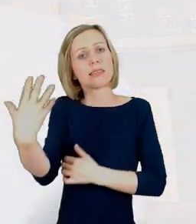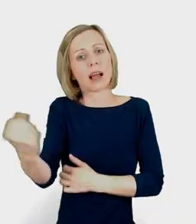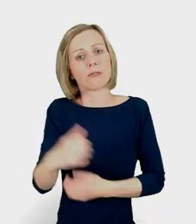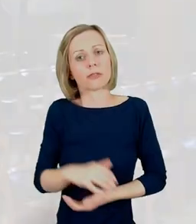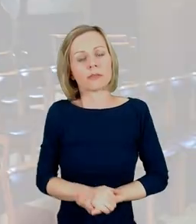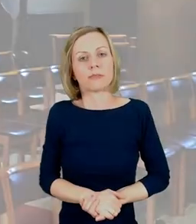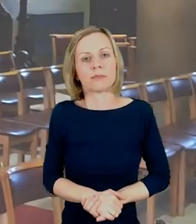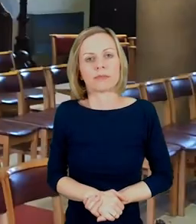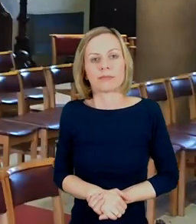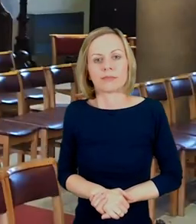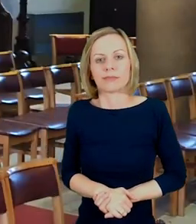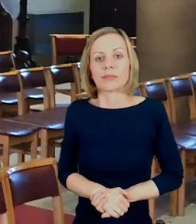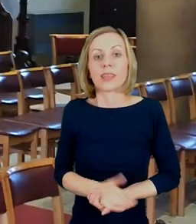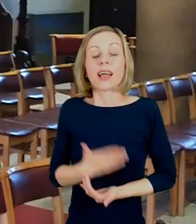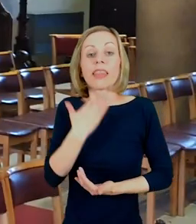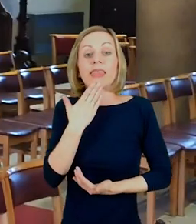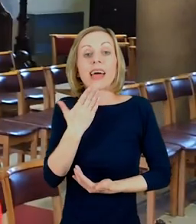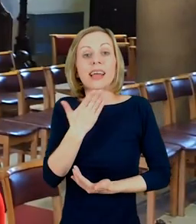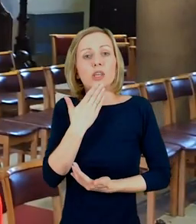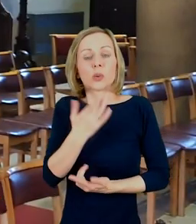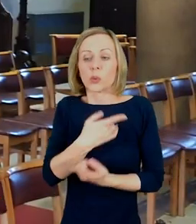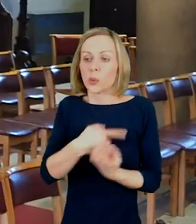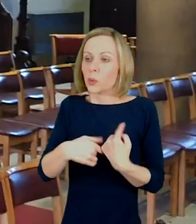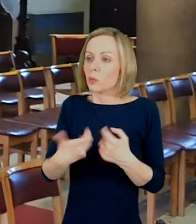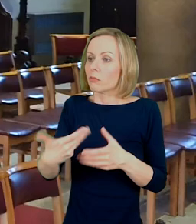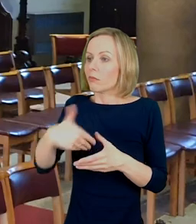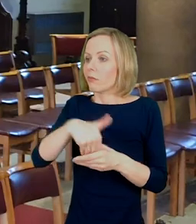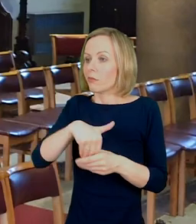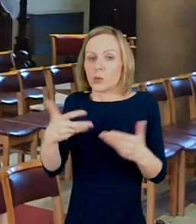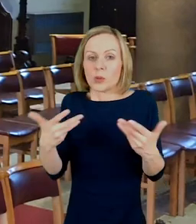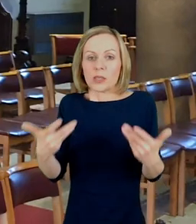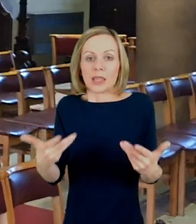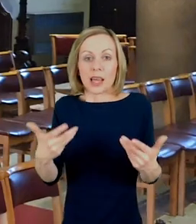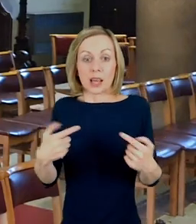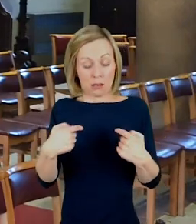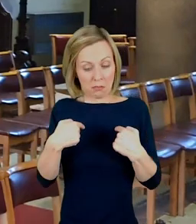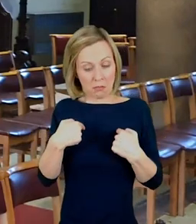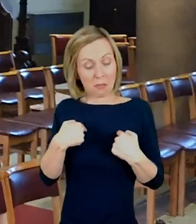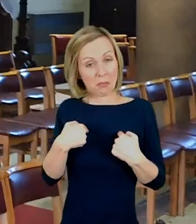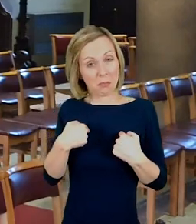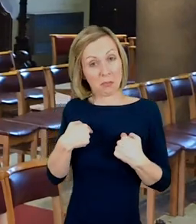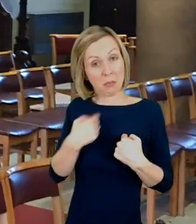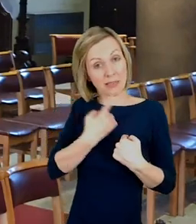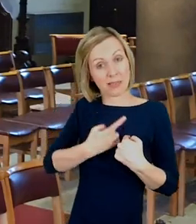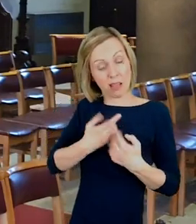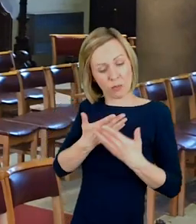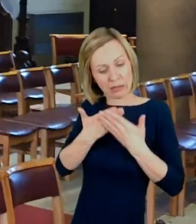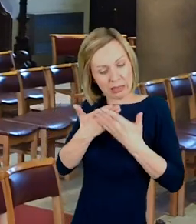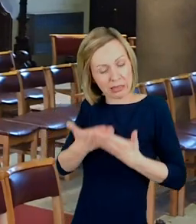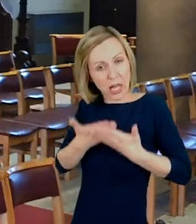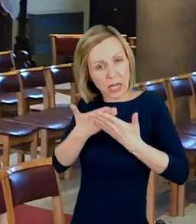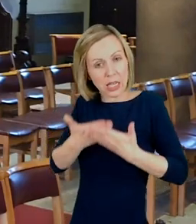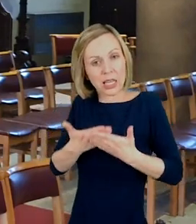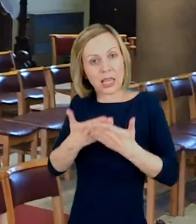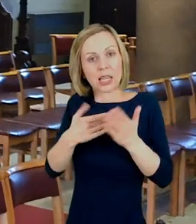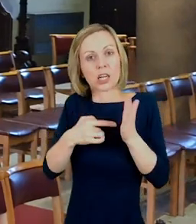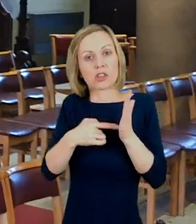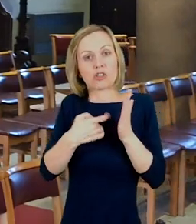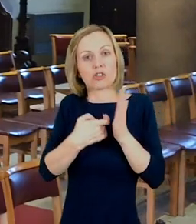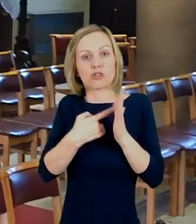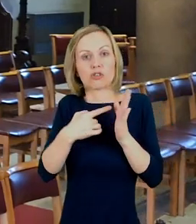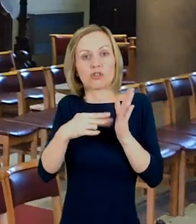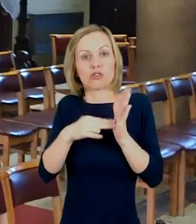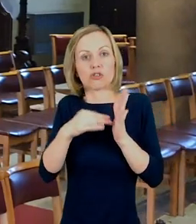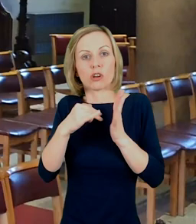made. Thank you for joining us today. Now, having personally studied and written about the